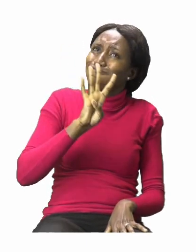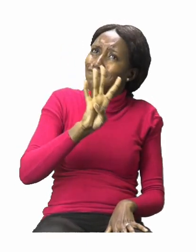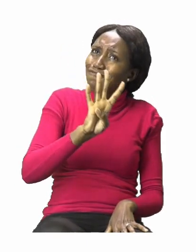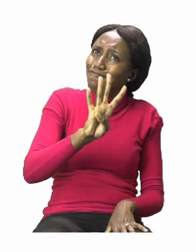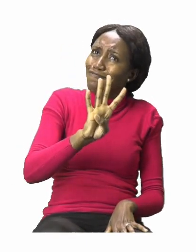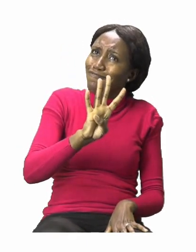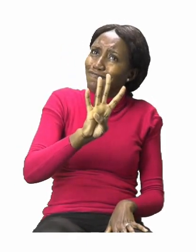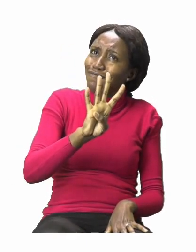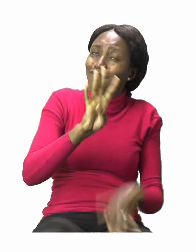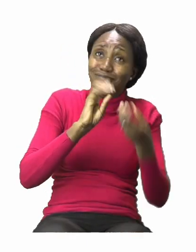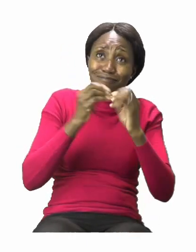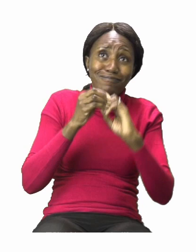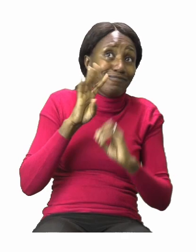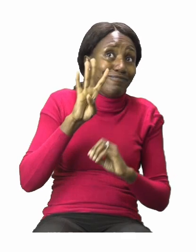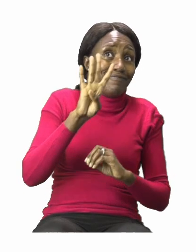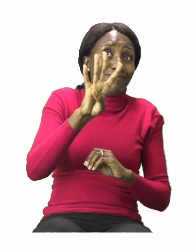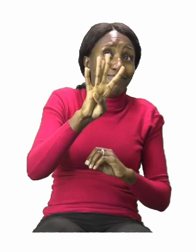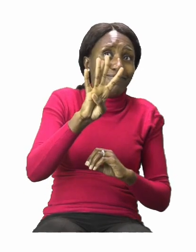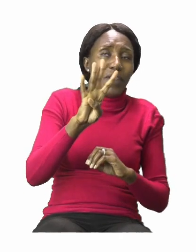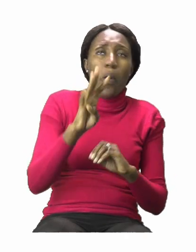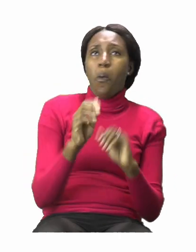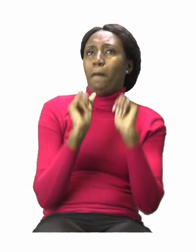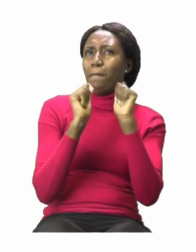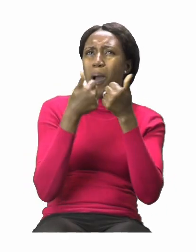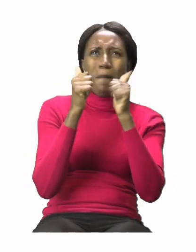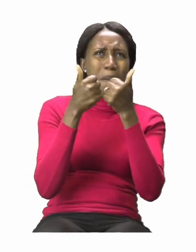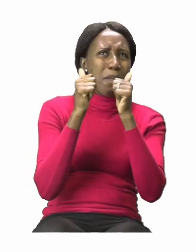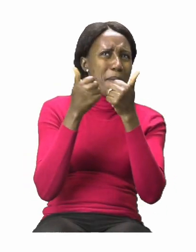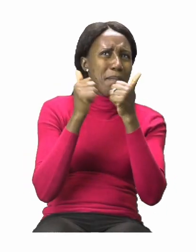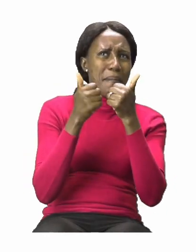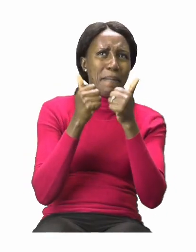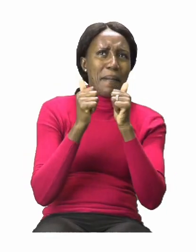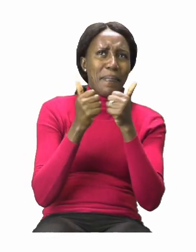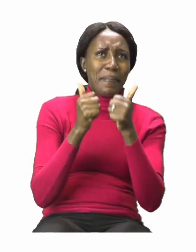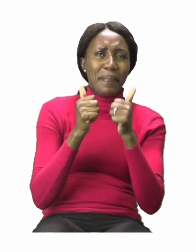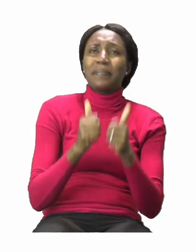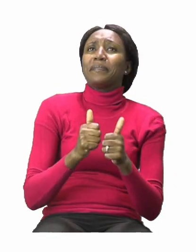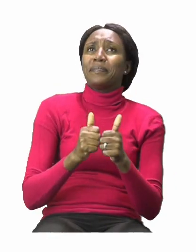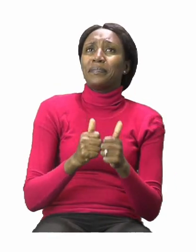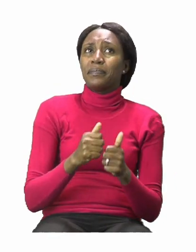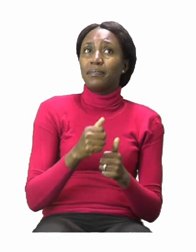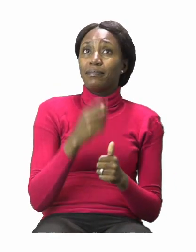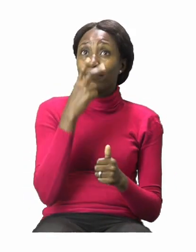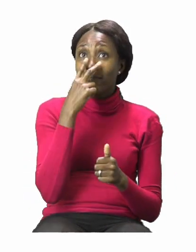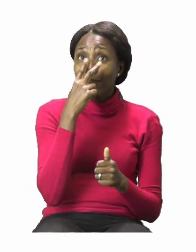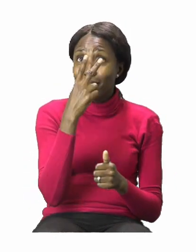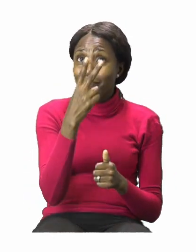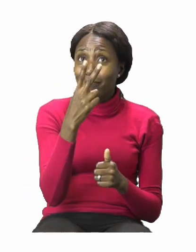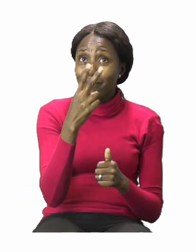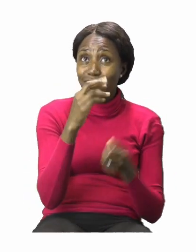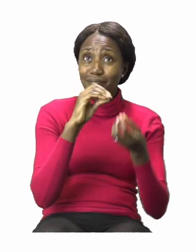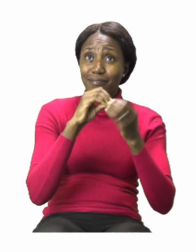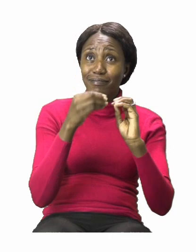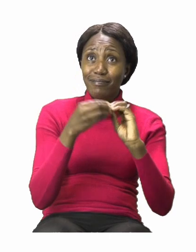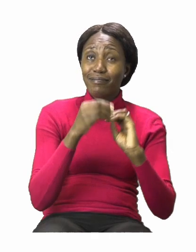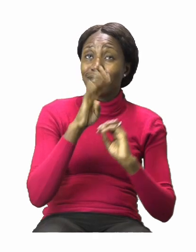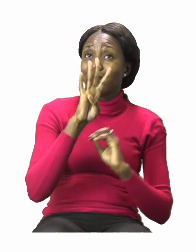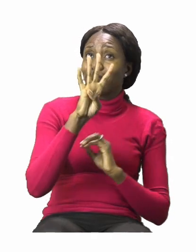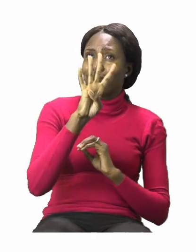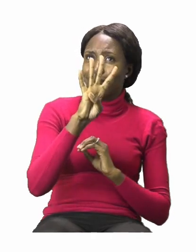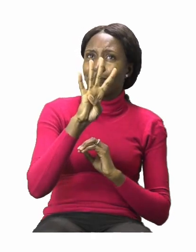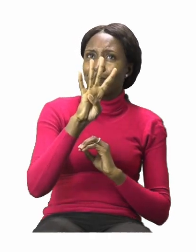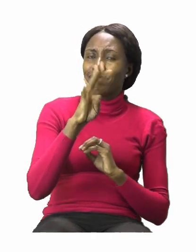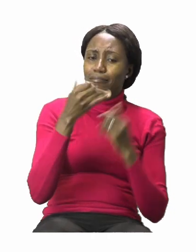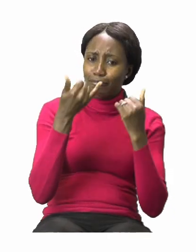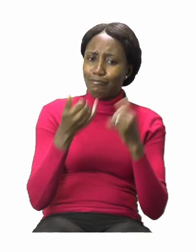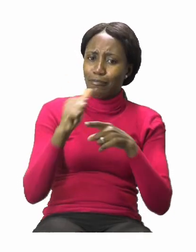4. Well done. So the number you can see there is 4, and we are going to trace